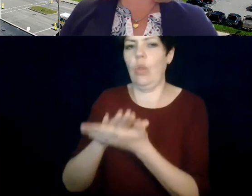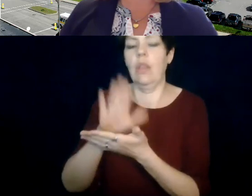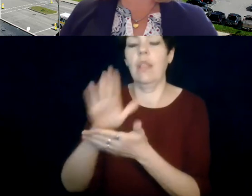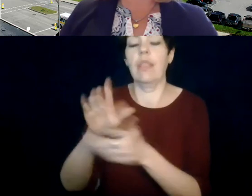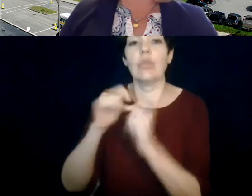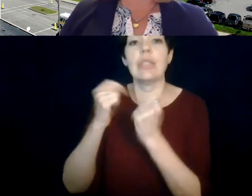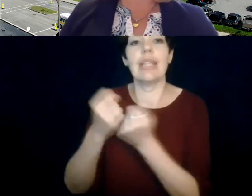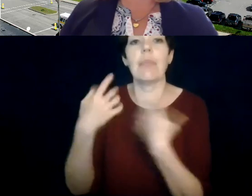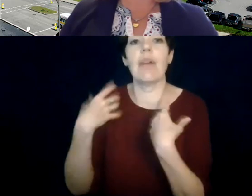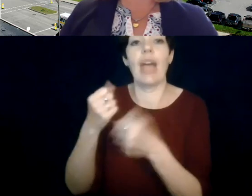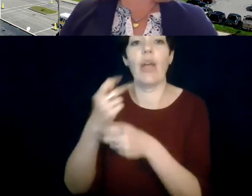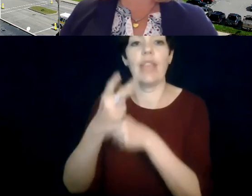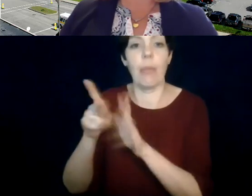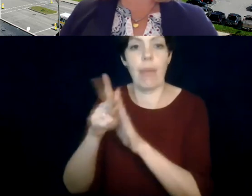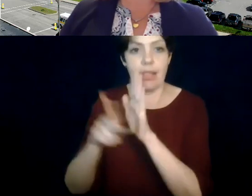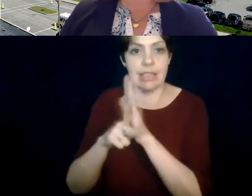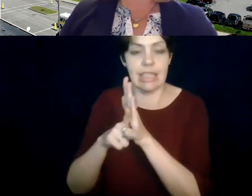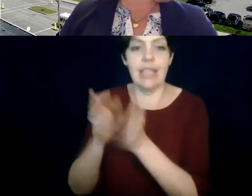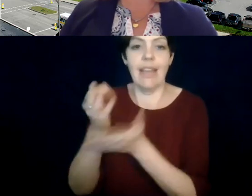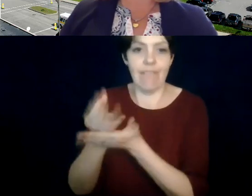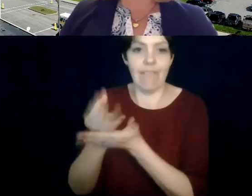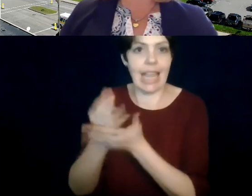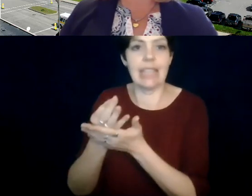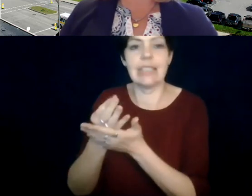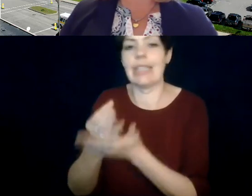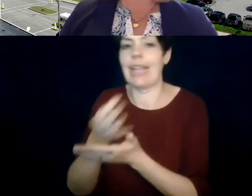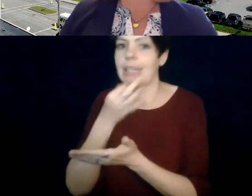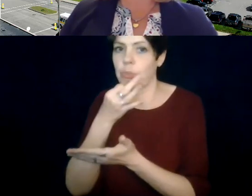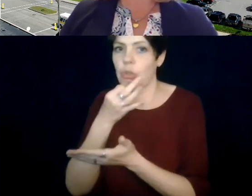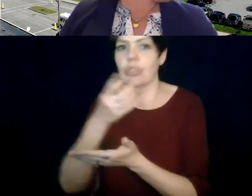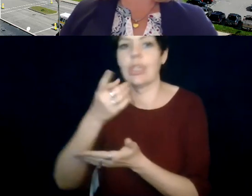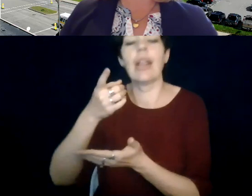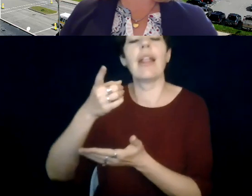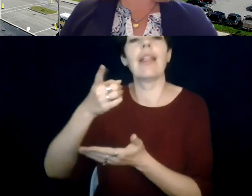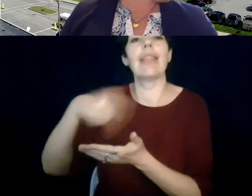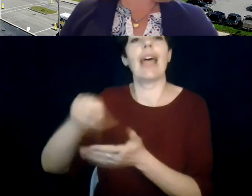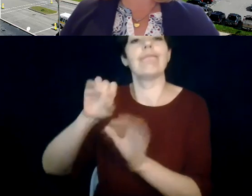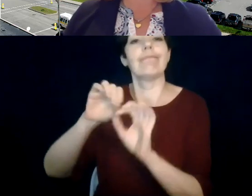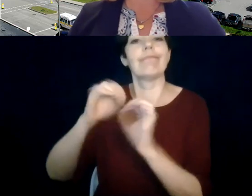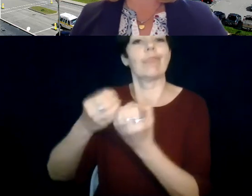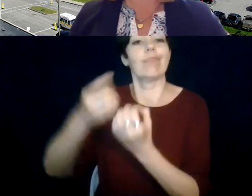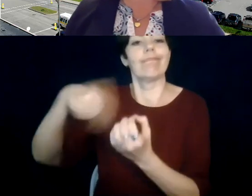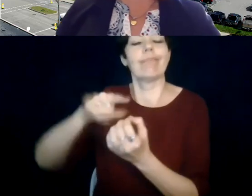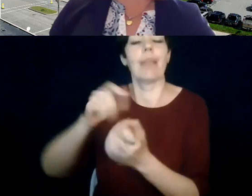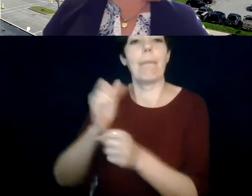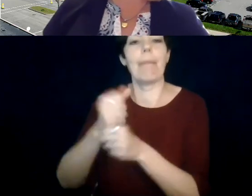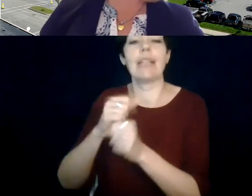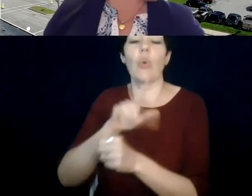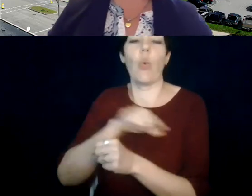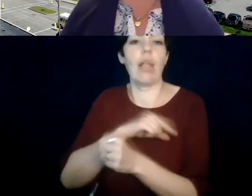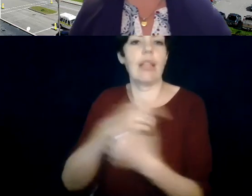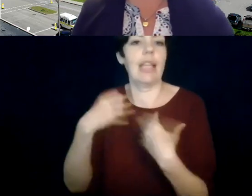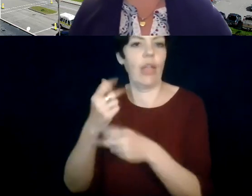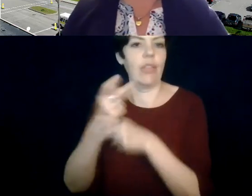finance, and clinical experts, Commonwealth Medicine helps make quality healthcare services available to our community's